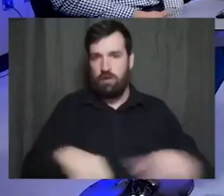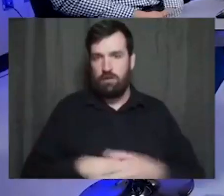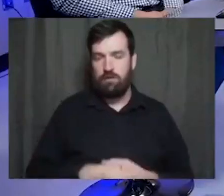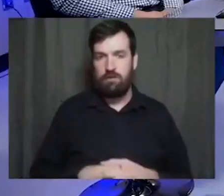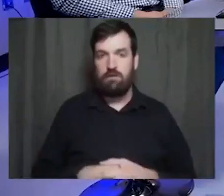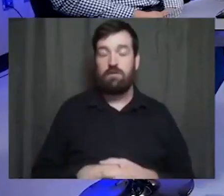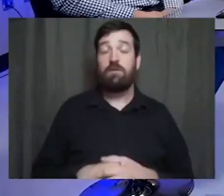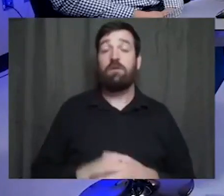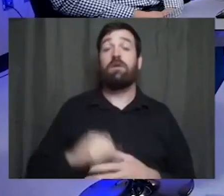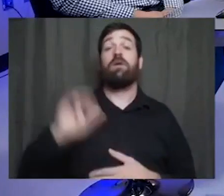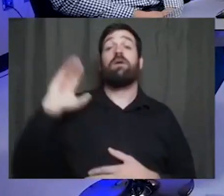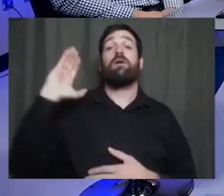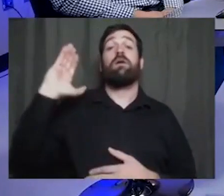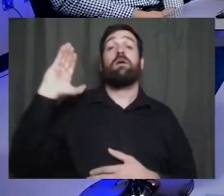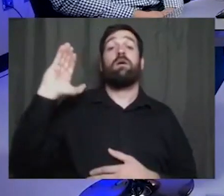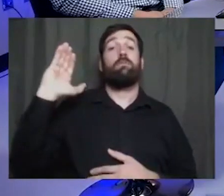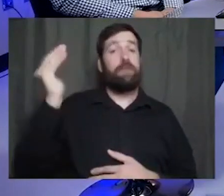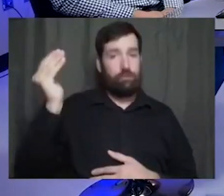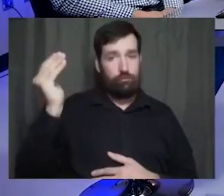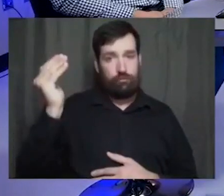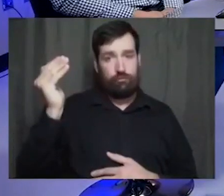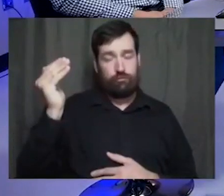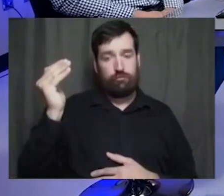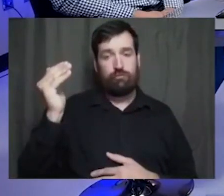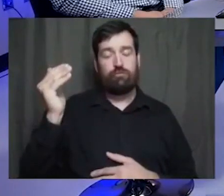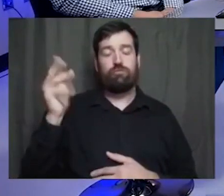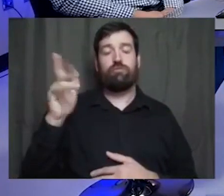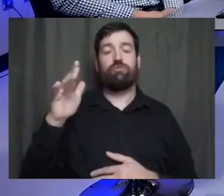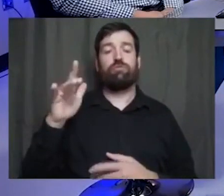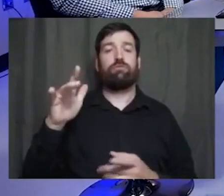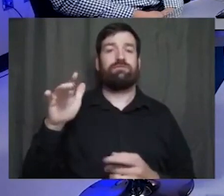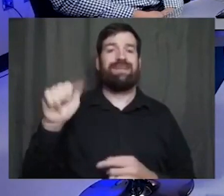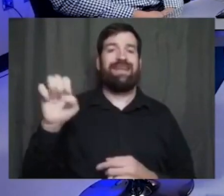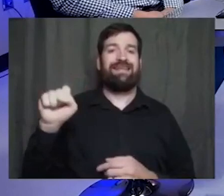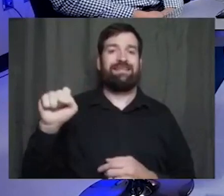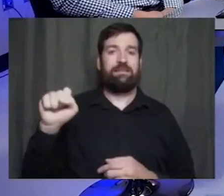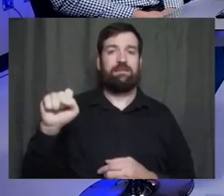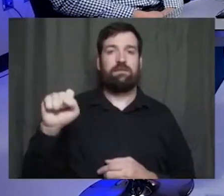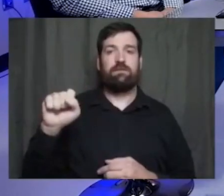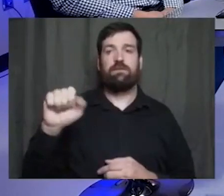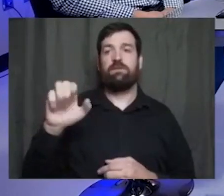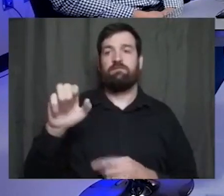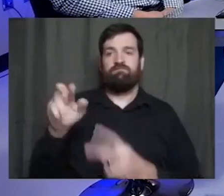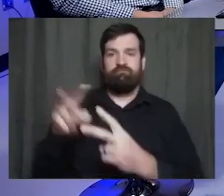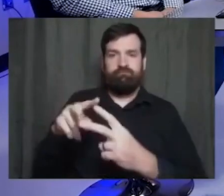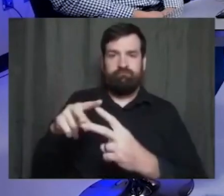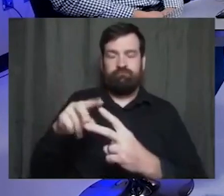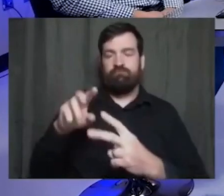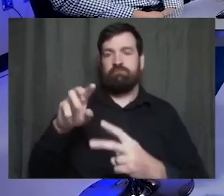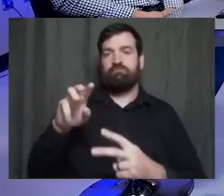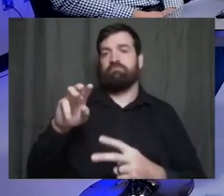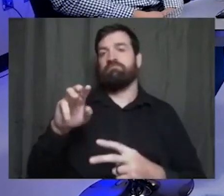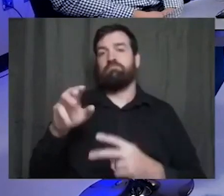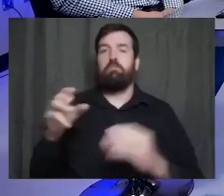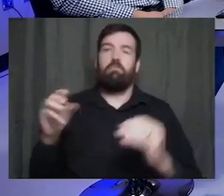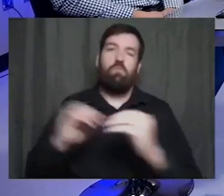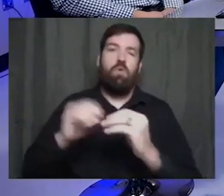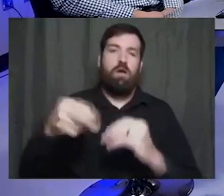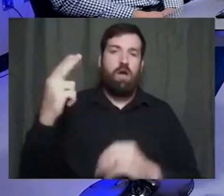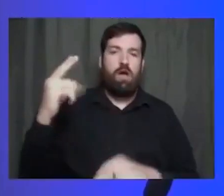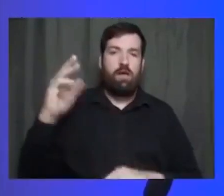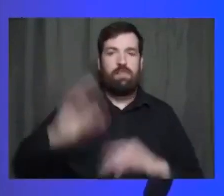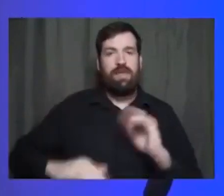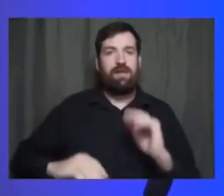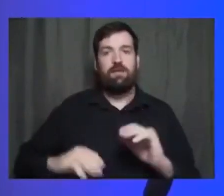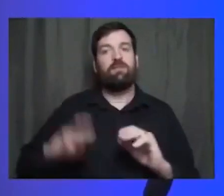appear that the observed cases of myocarditis or pericarditis are a little bit higher than what we call the background rate, or